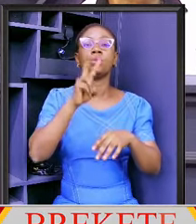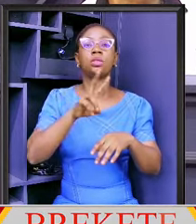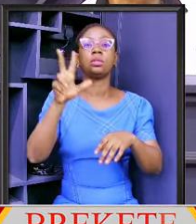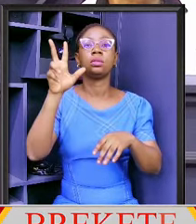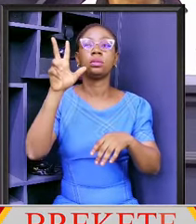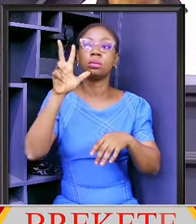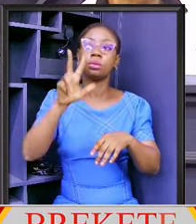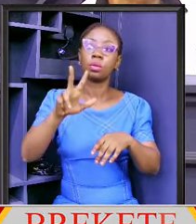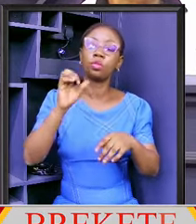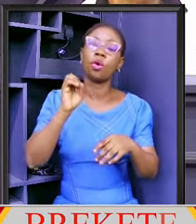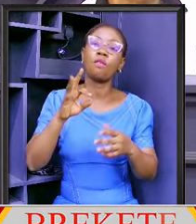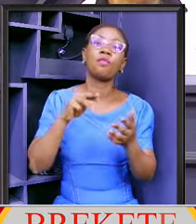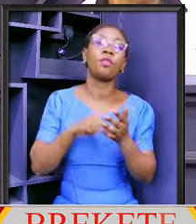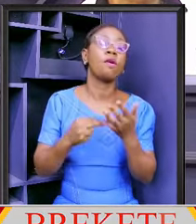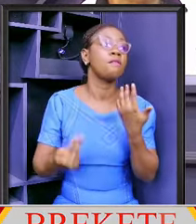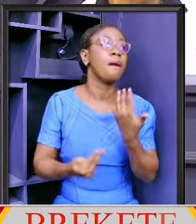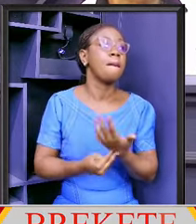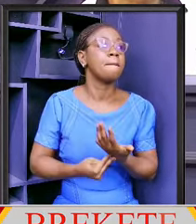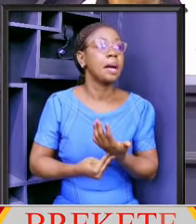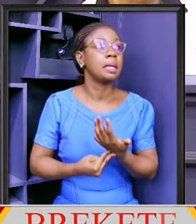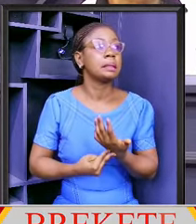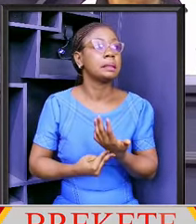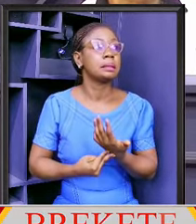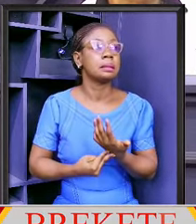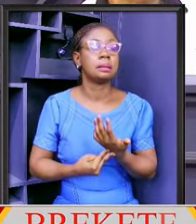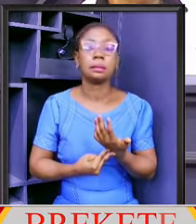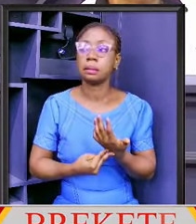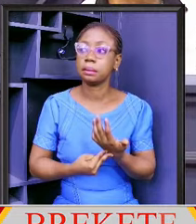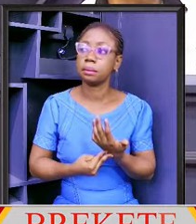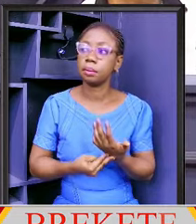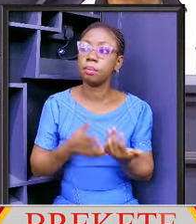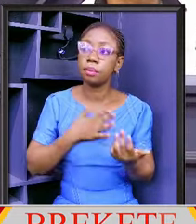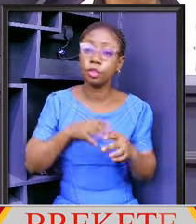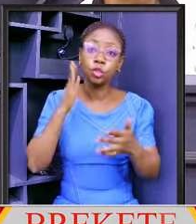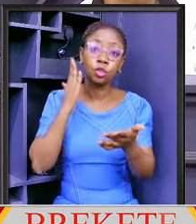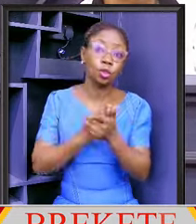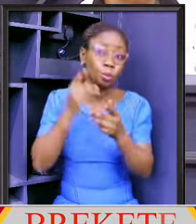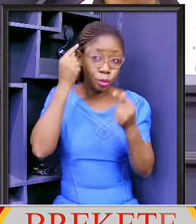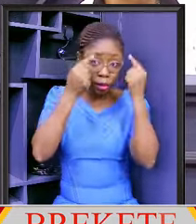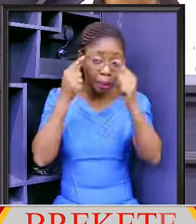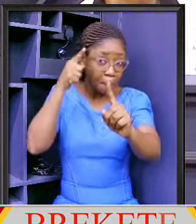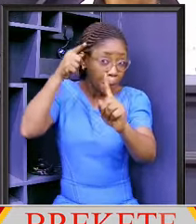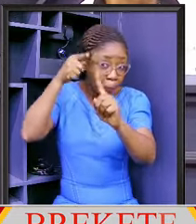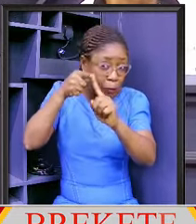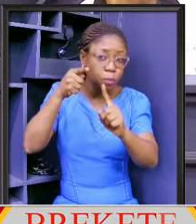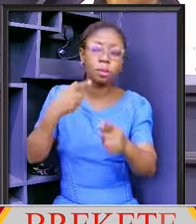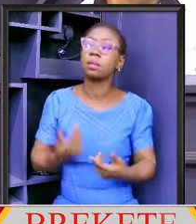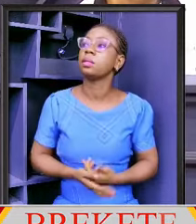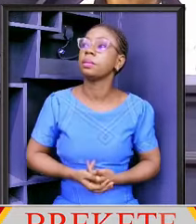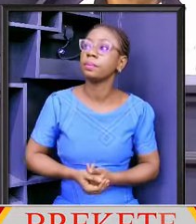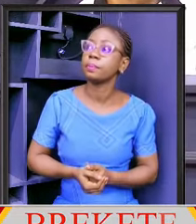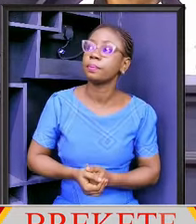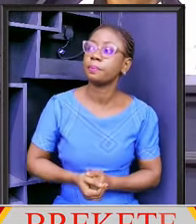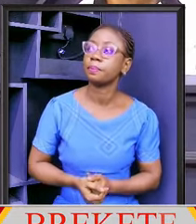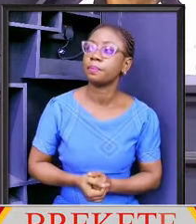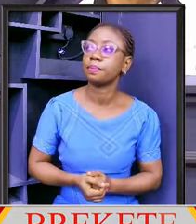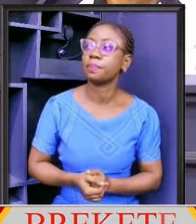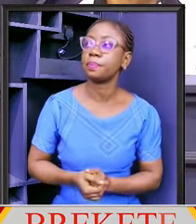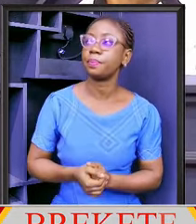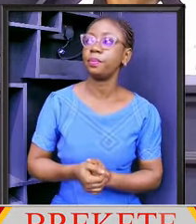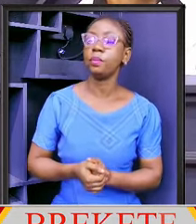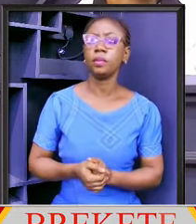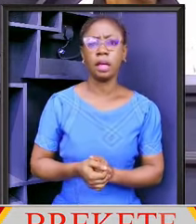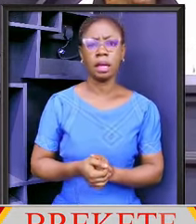November. No, stop thinking. Be specific. Yes, my honorable president, the appointment date. Yeah, you get eye pro. Wear